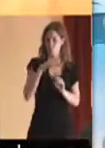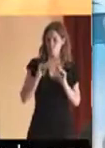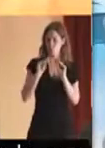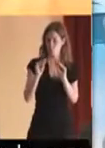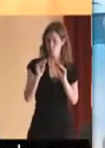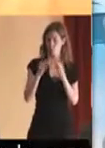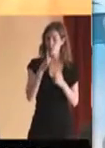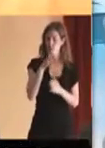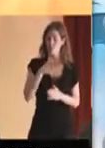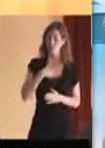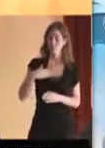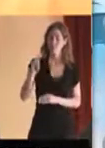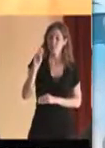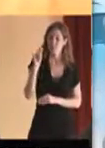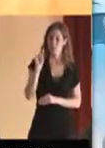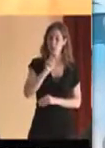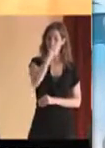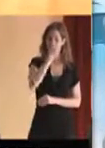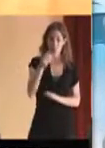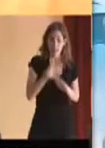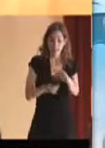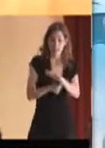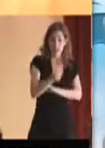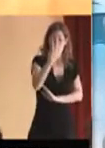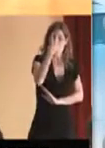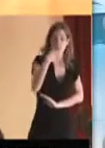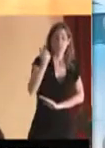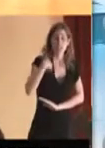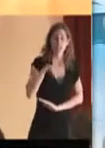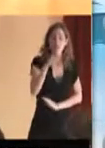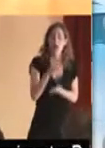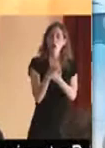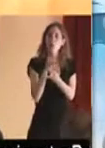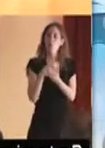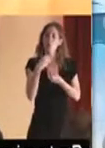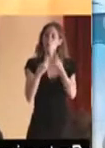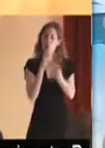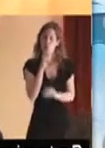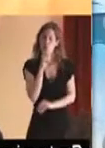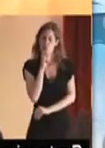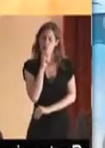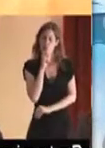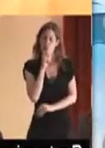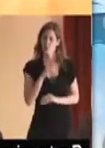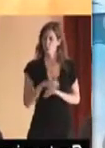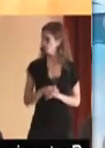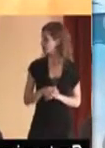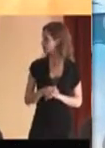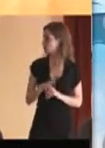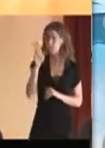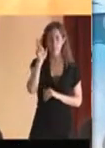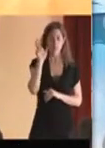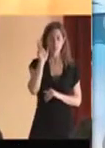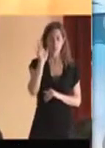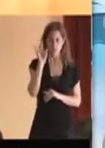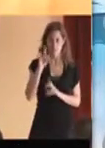environment. Have you tested this system with people who are blind